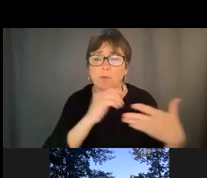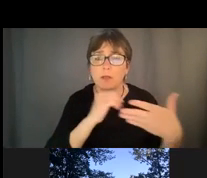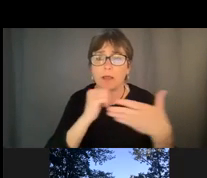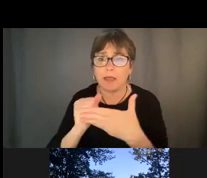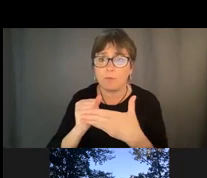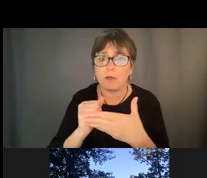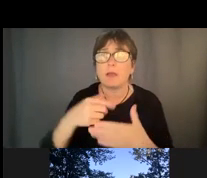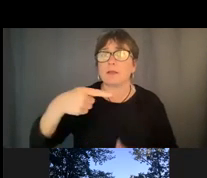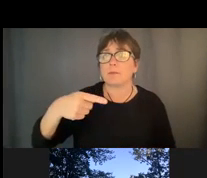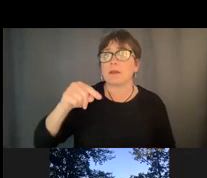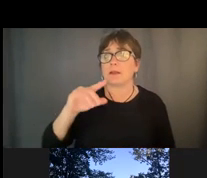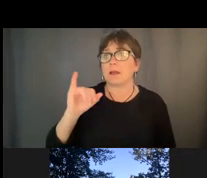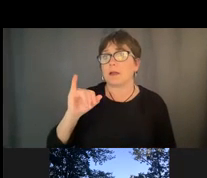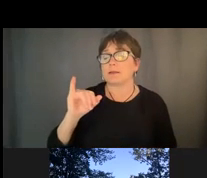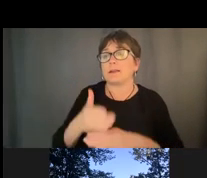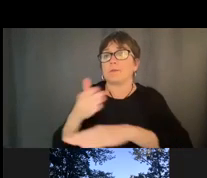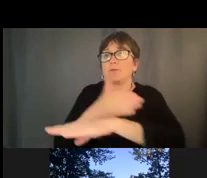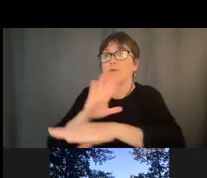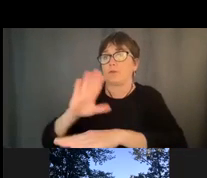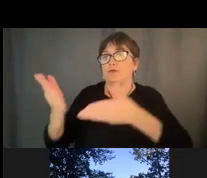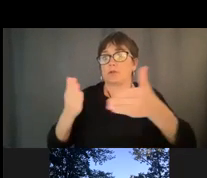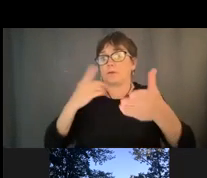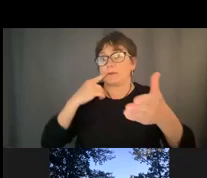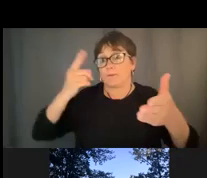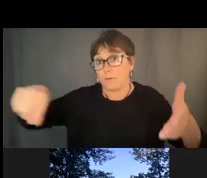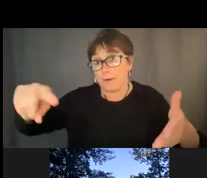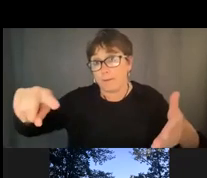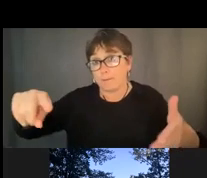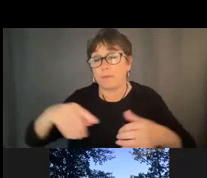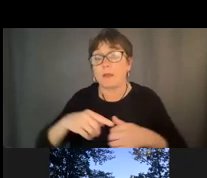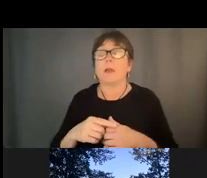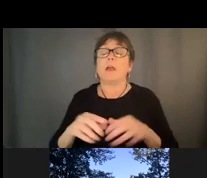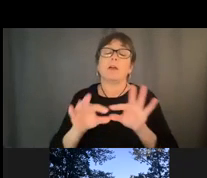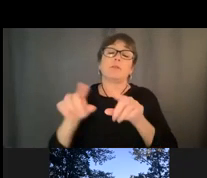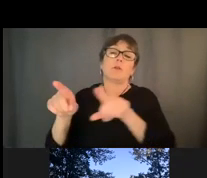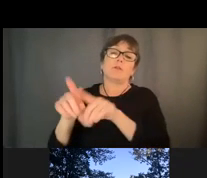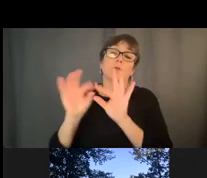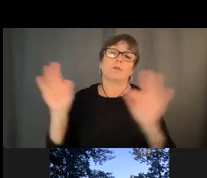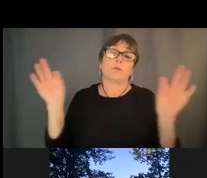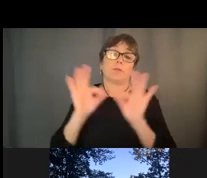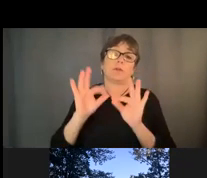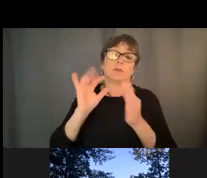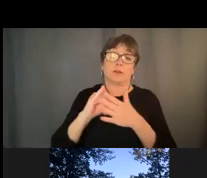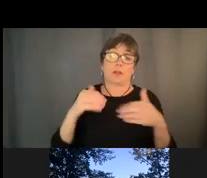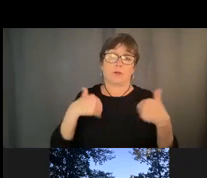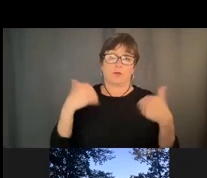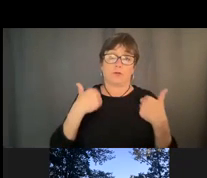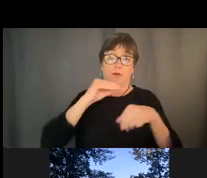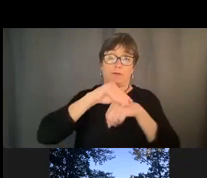best. And we want to make sure that advisory council has a seat at all RAISE